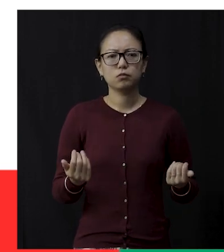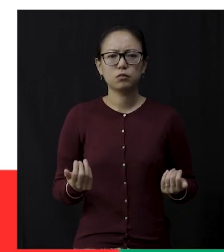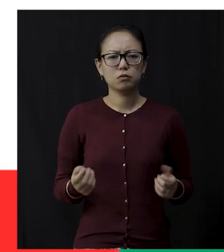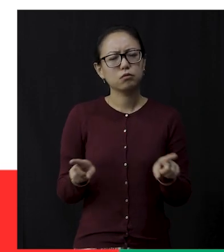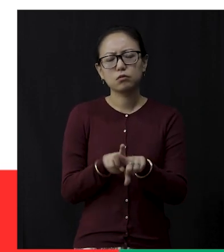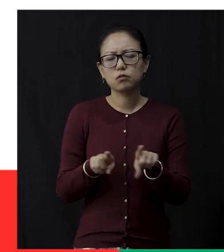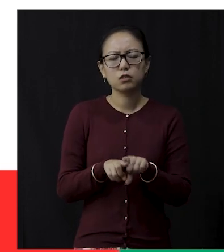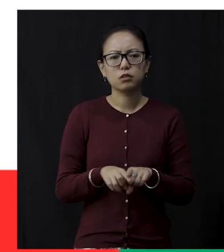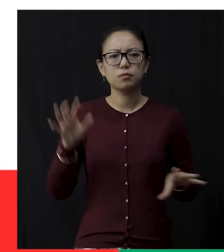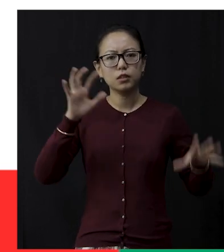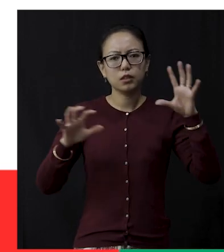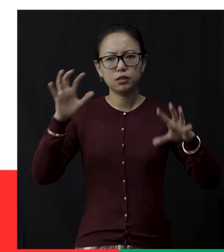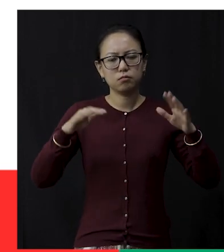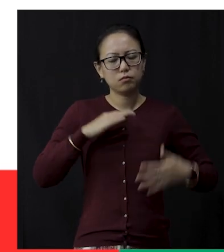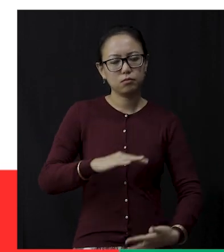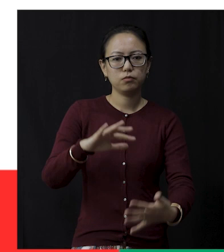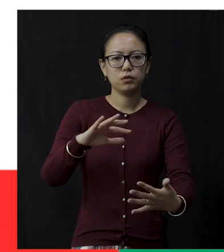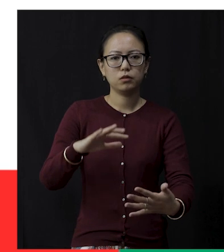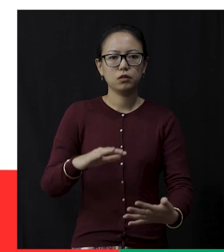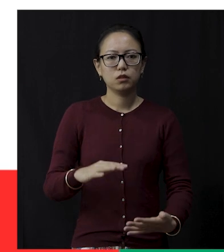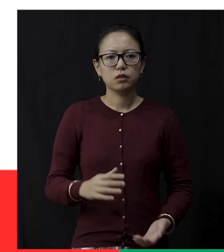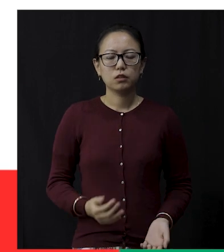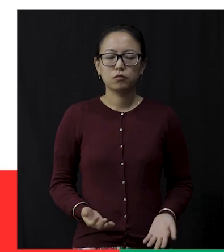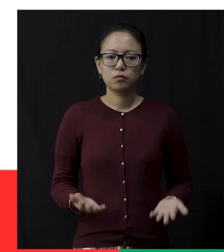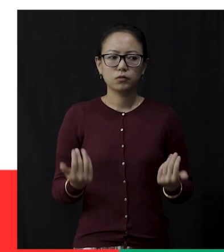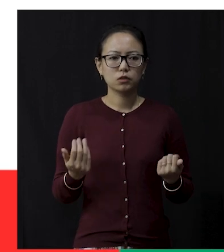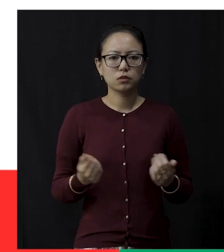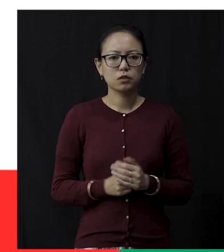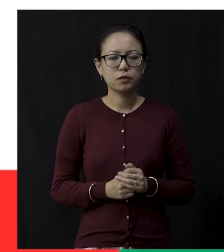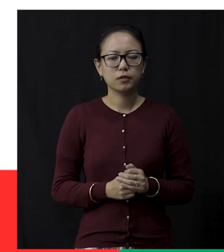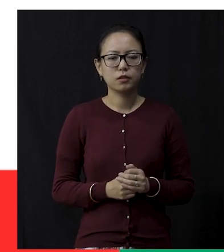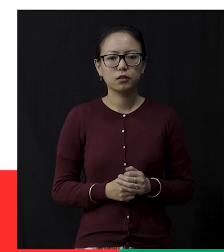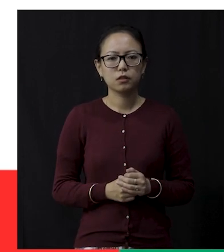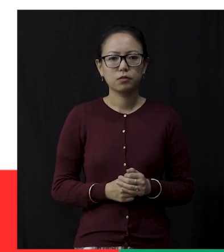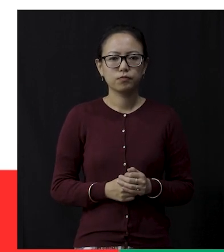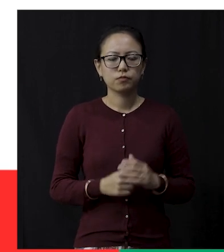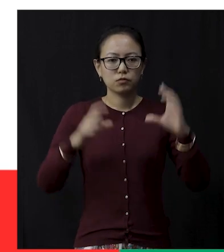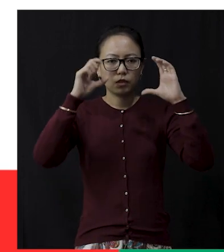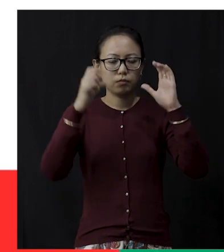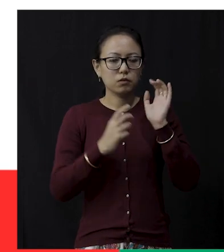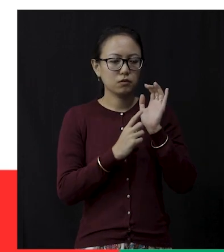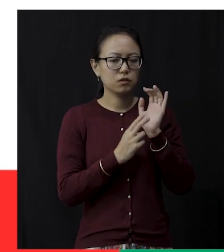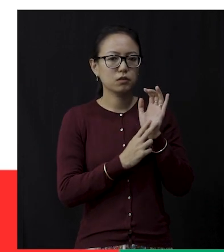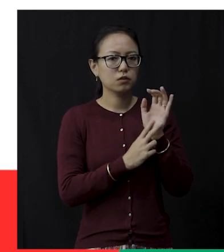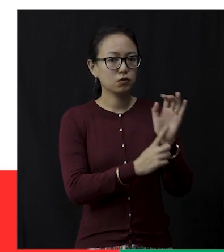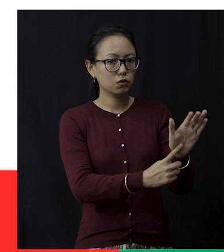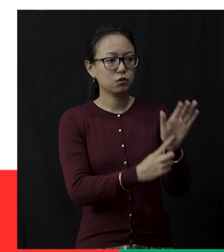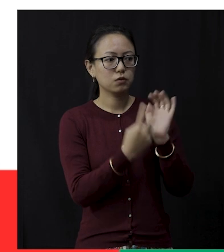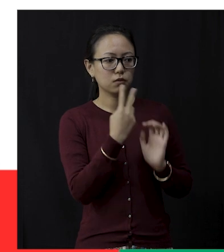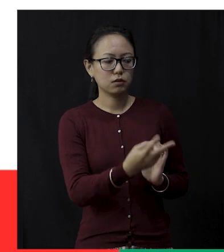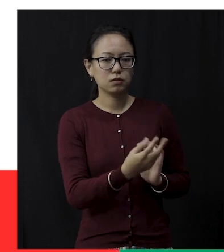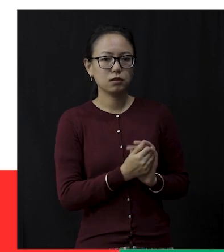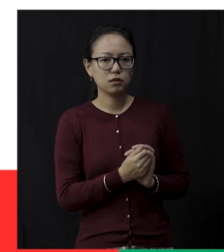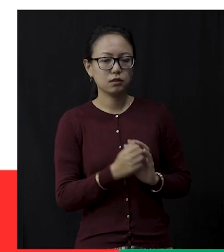so here you can see some animals and their young ones. You can see here monkey, and you can